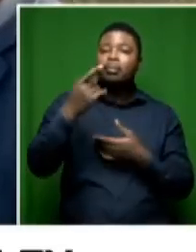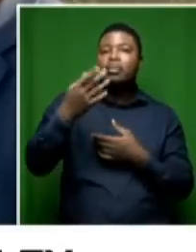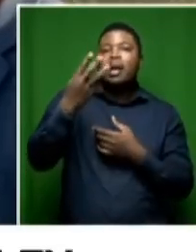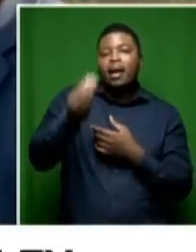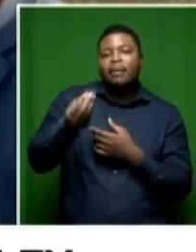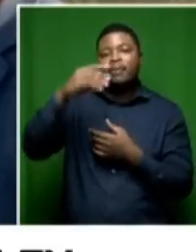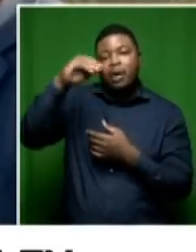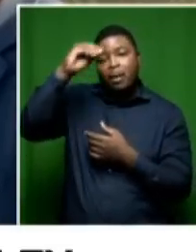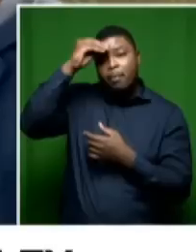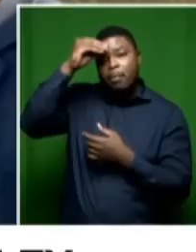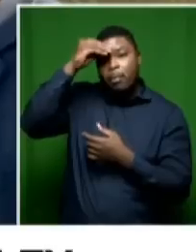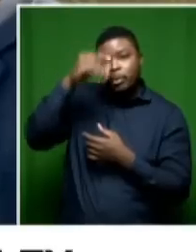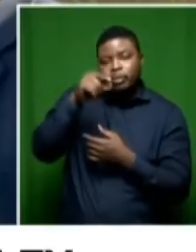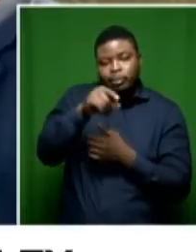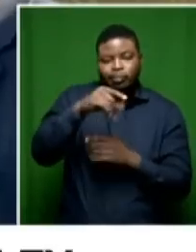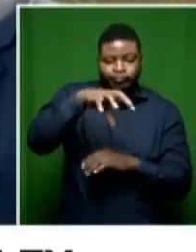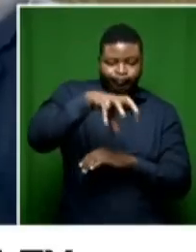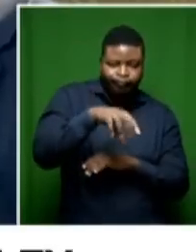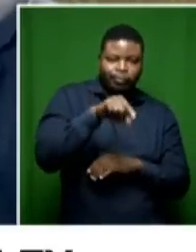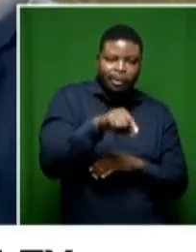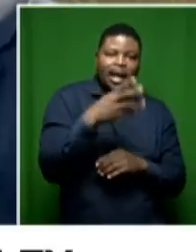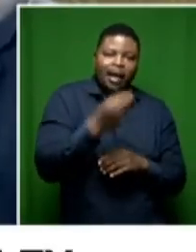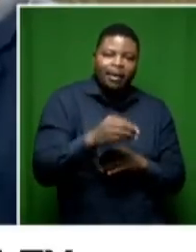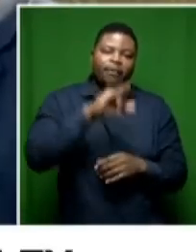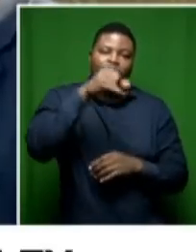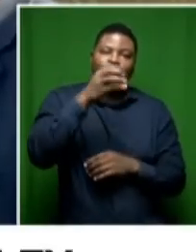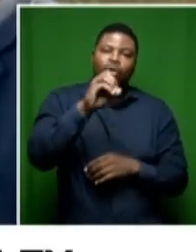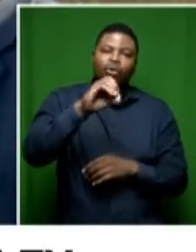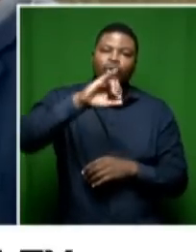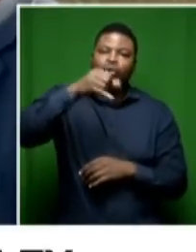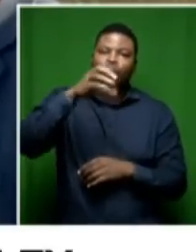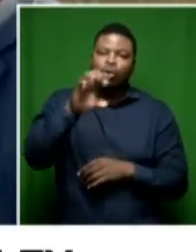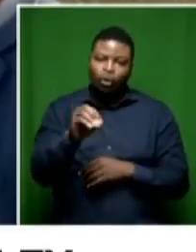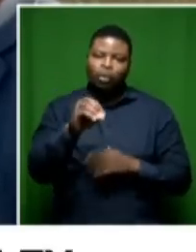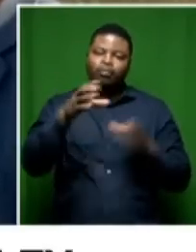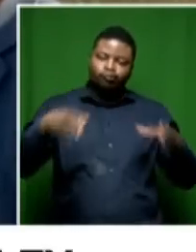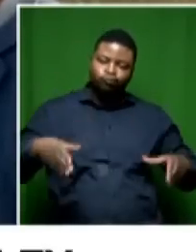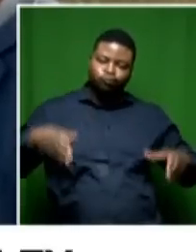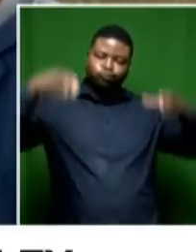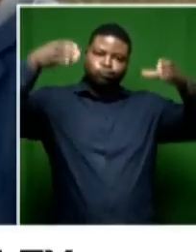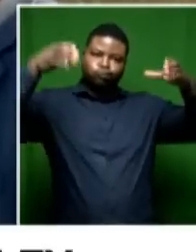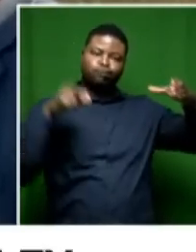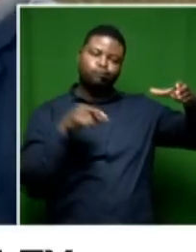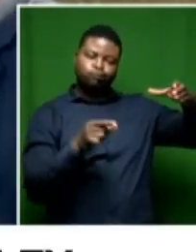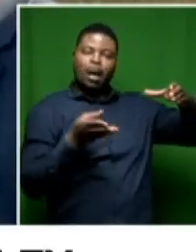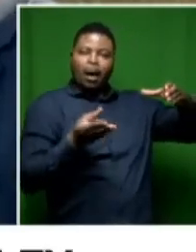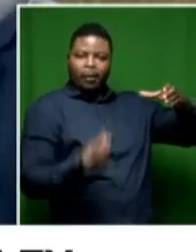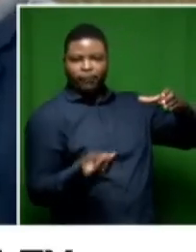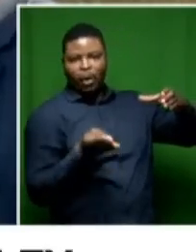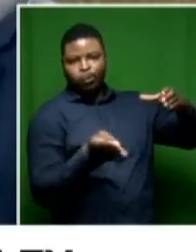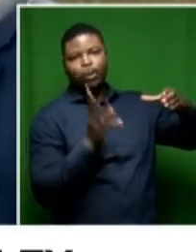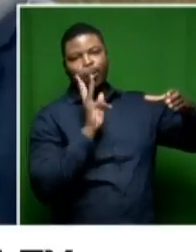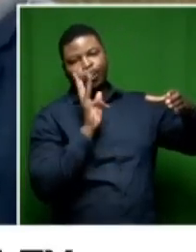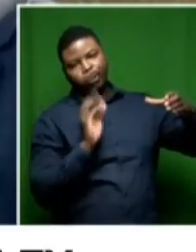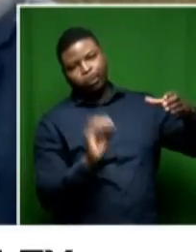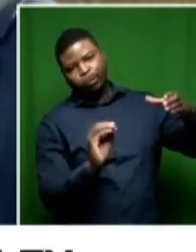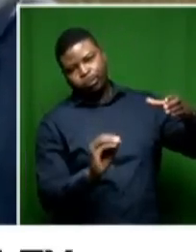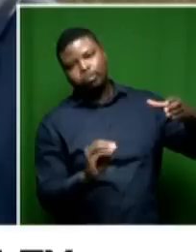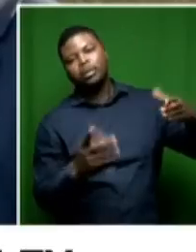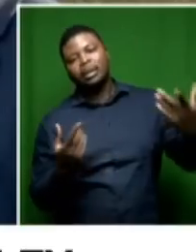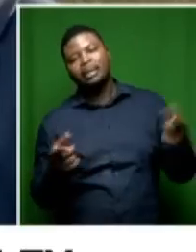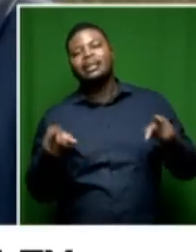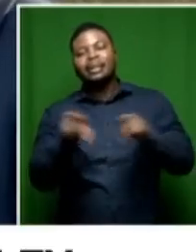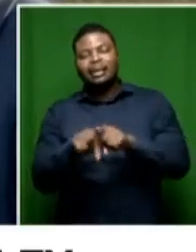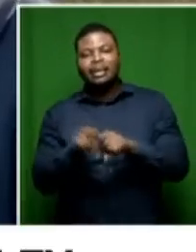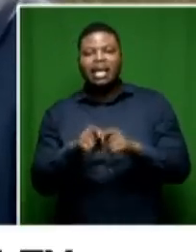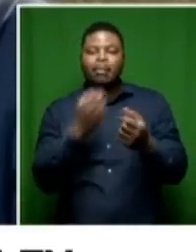stations. We'll be having Georgia's there. And then residents can be assured the mobile water tankers will be roaming around in